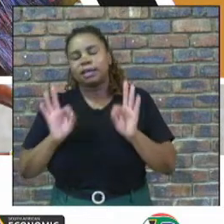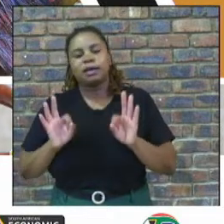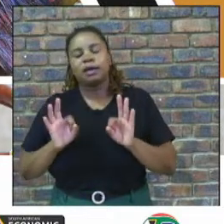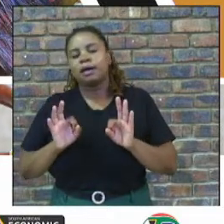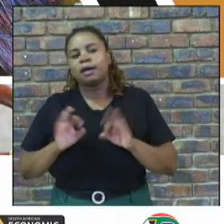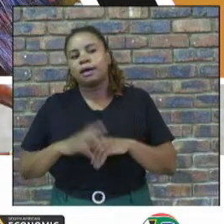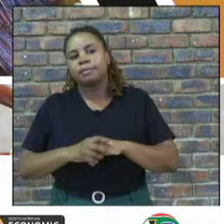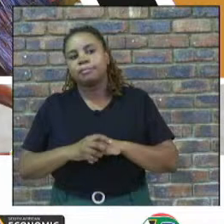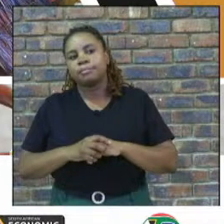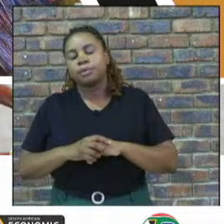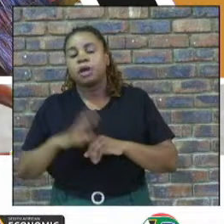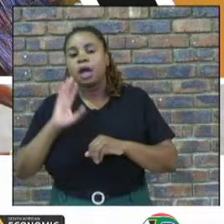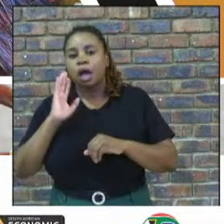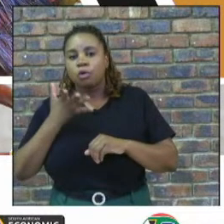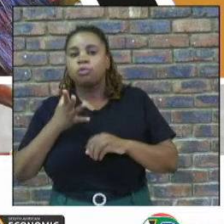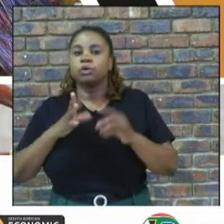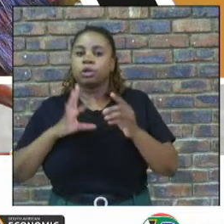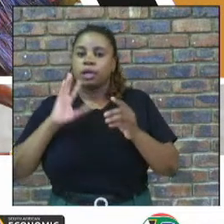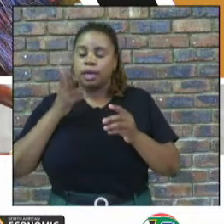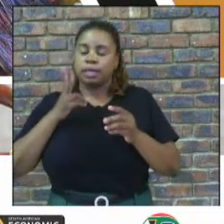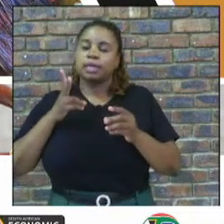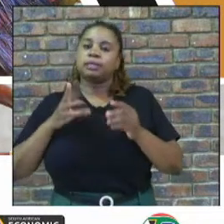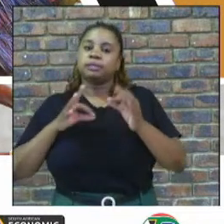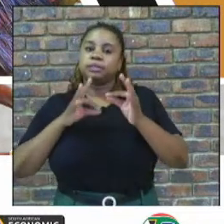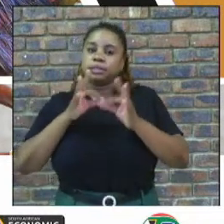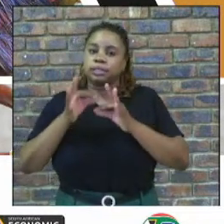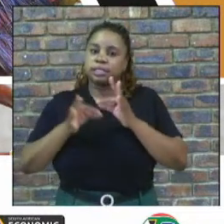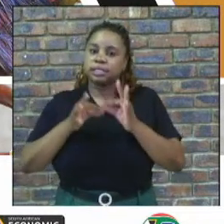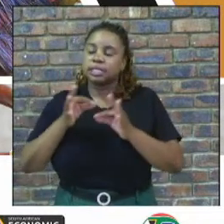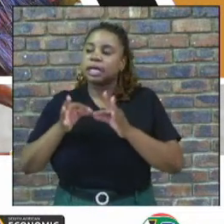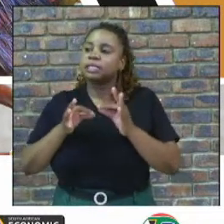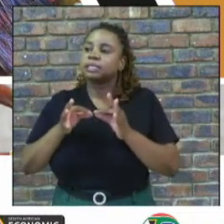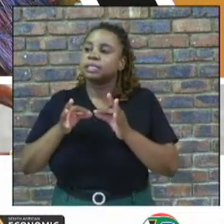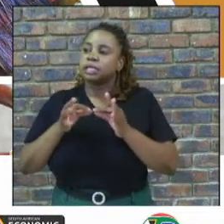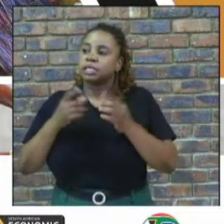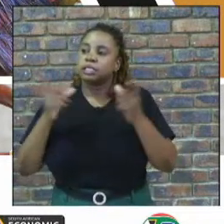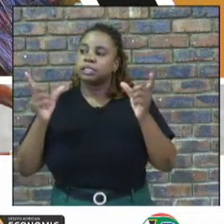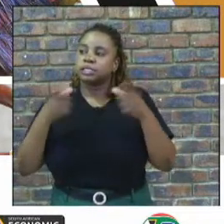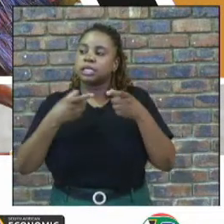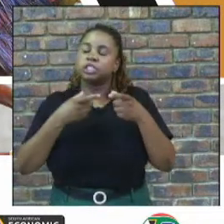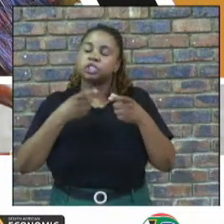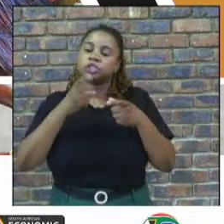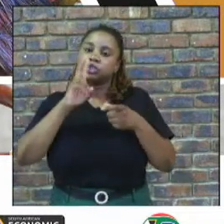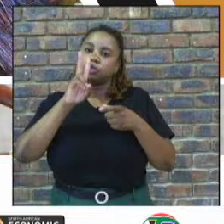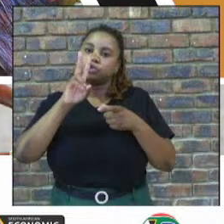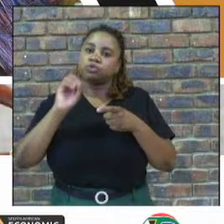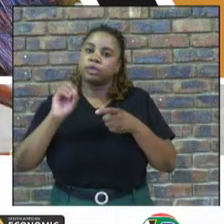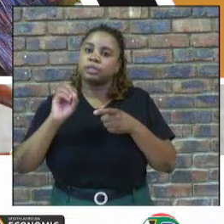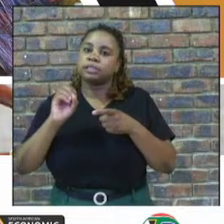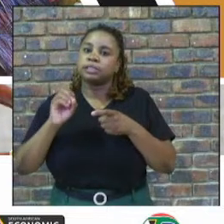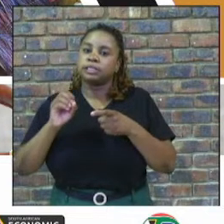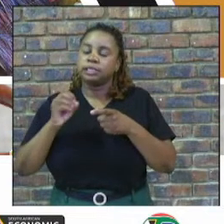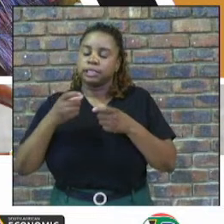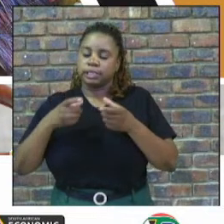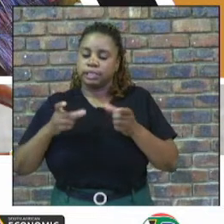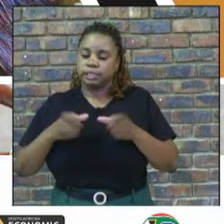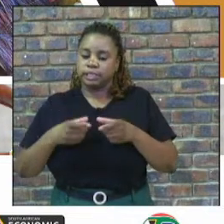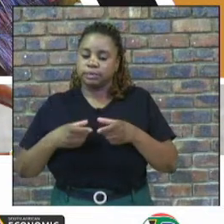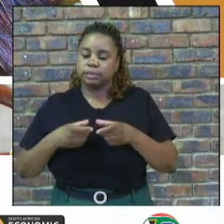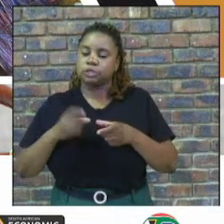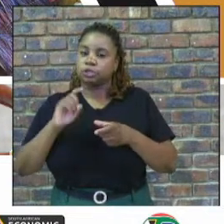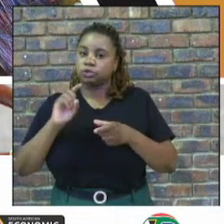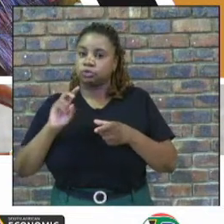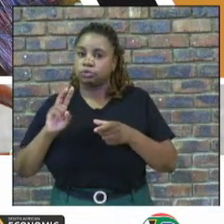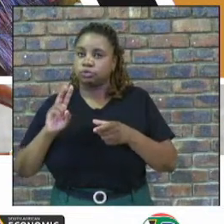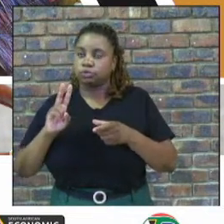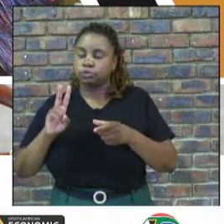section 20, subsection 2 of the Act, which needs to be amended so that it can be in line with the